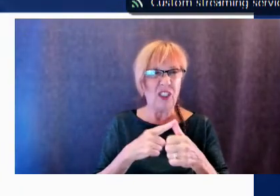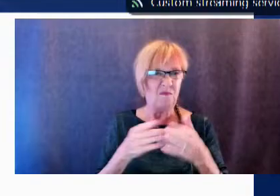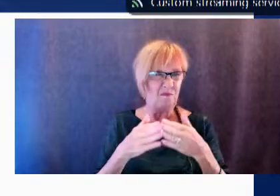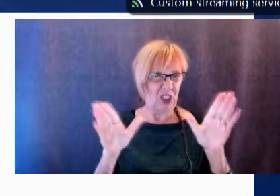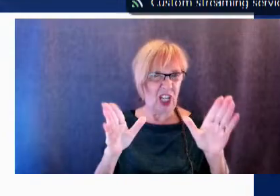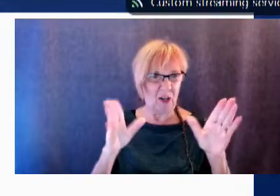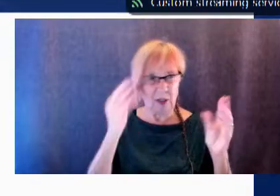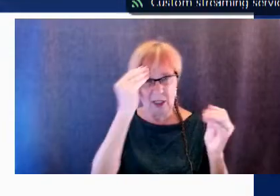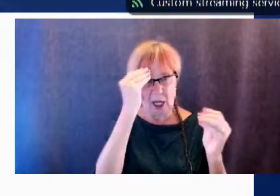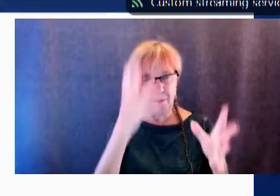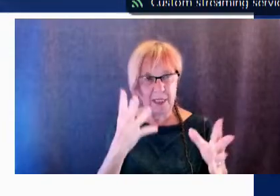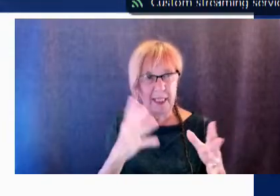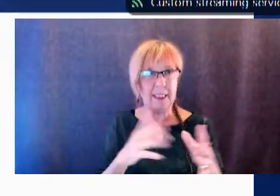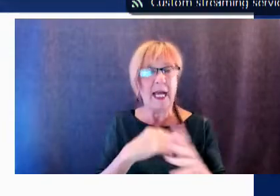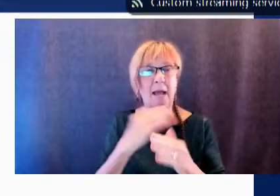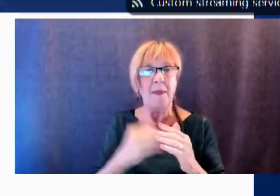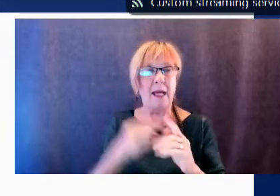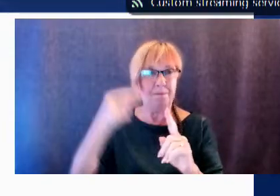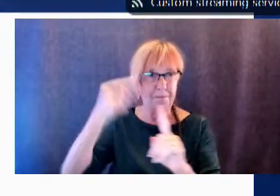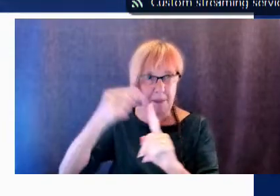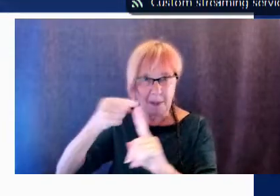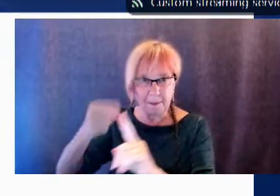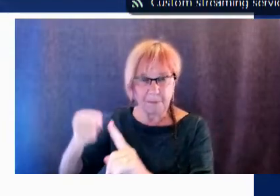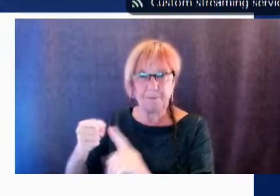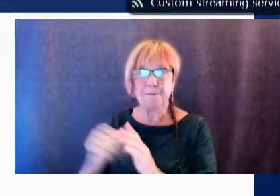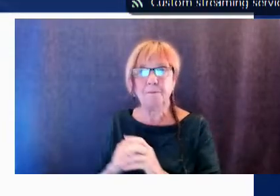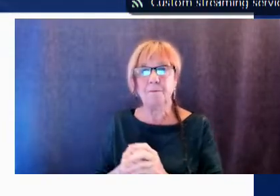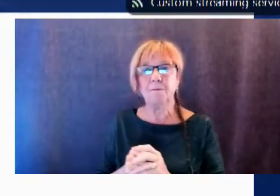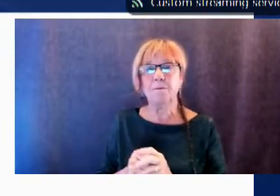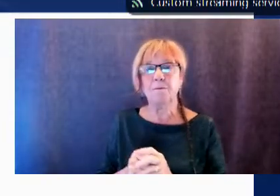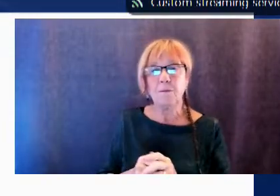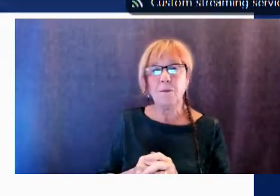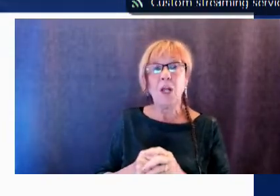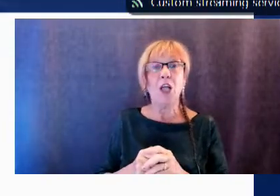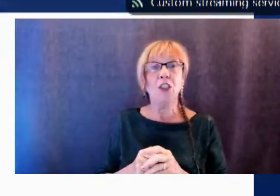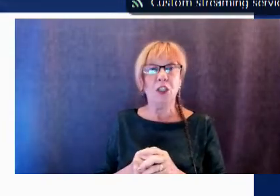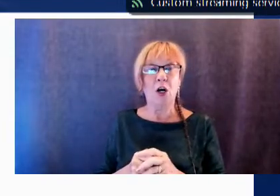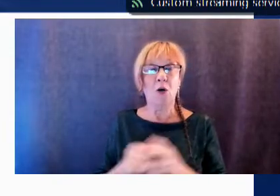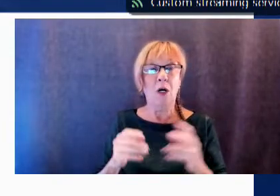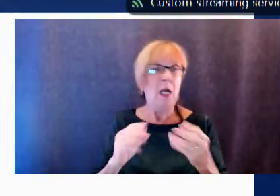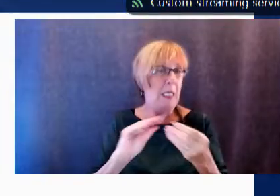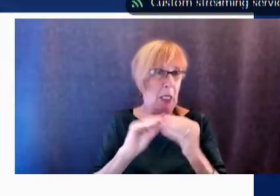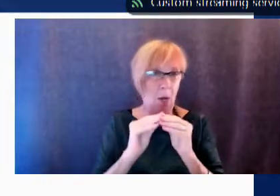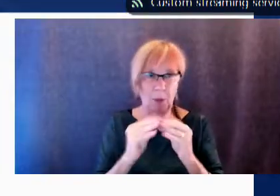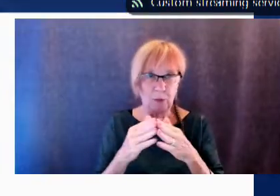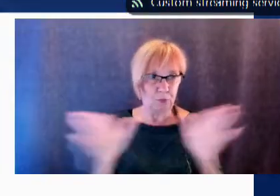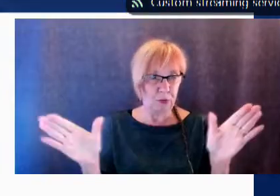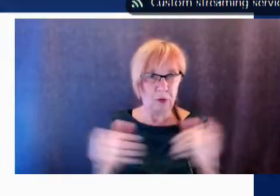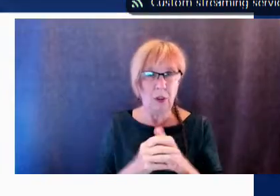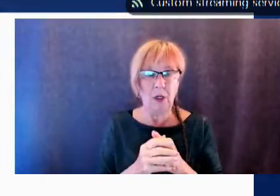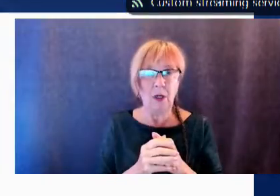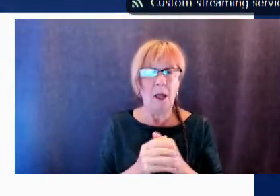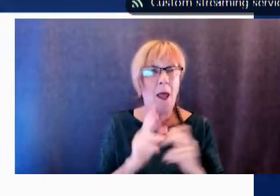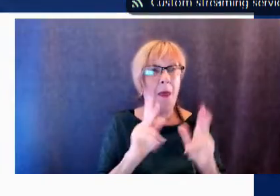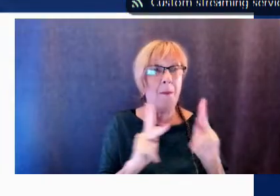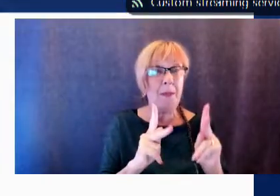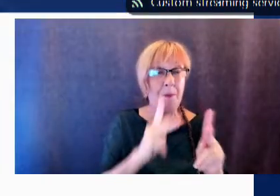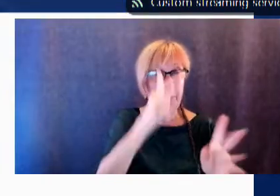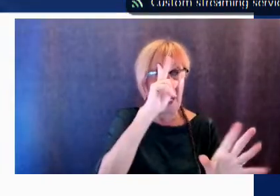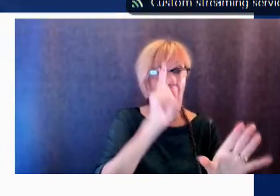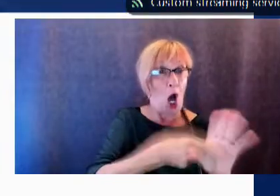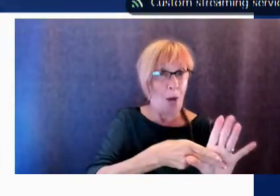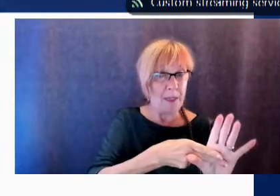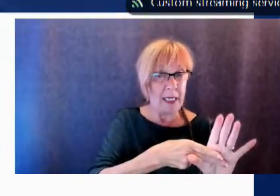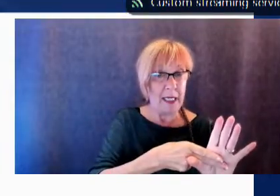specific topics. So for awareness here, just talking big numbers. Those that have opted in, the number is